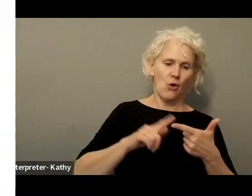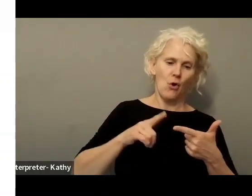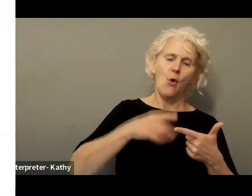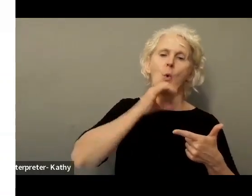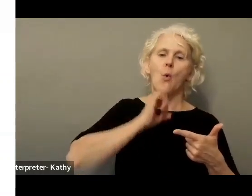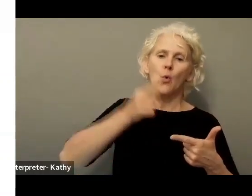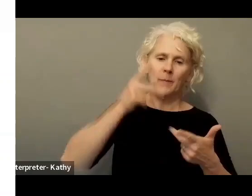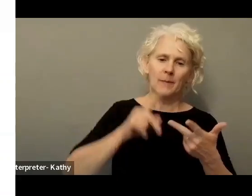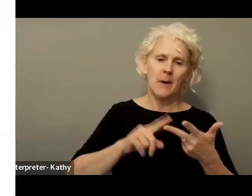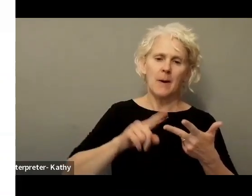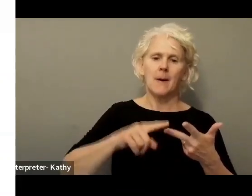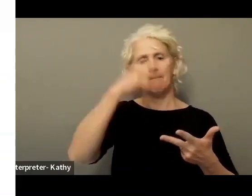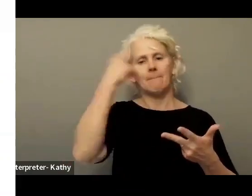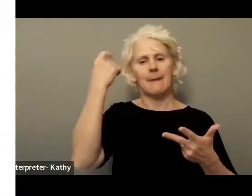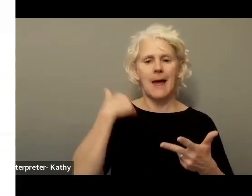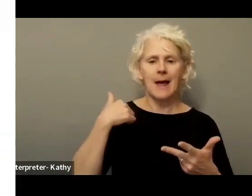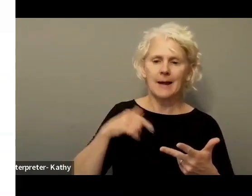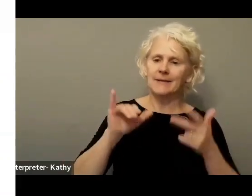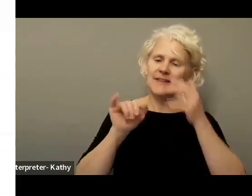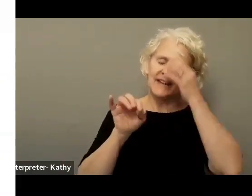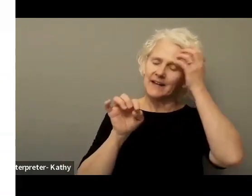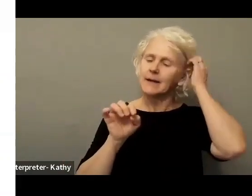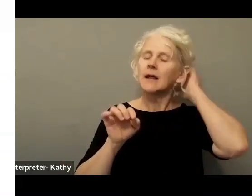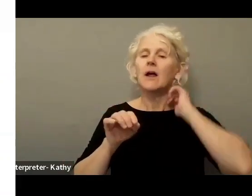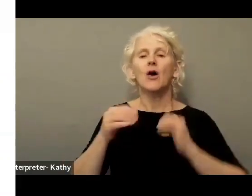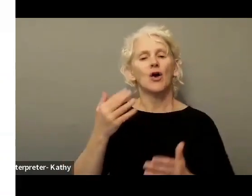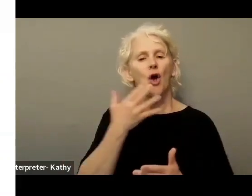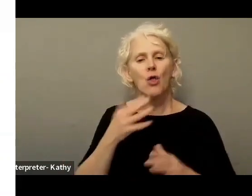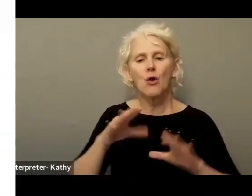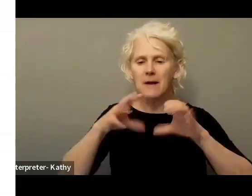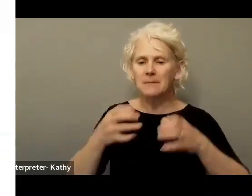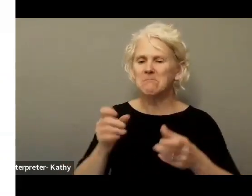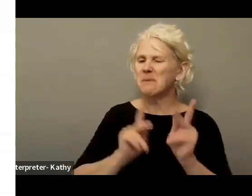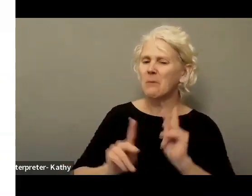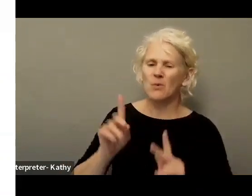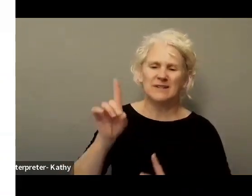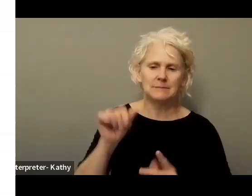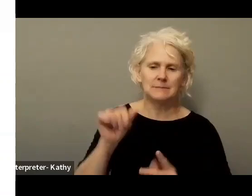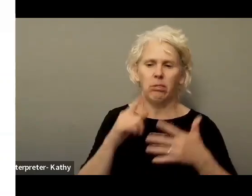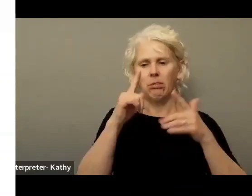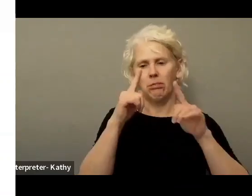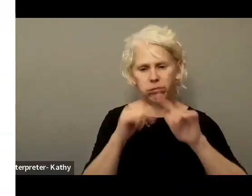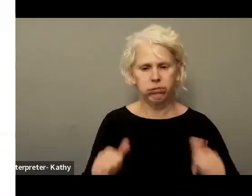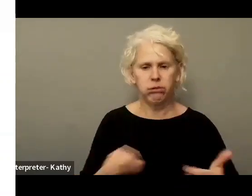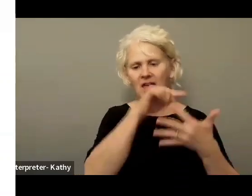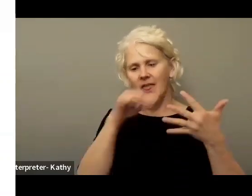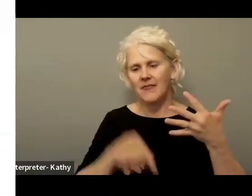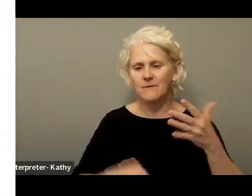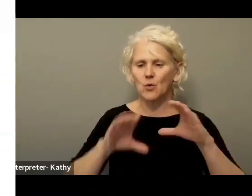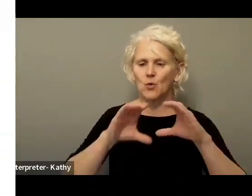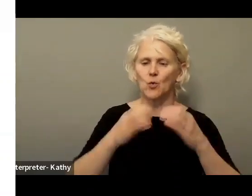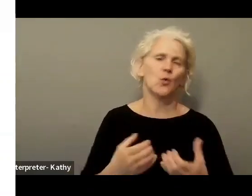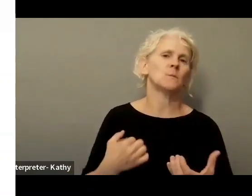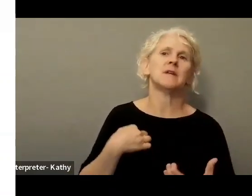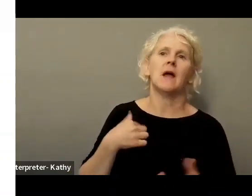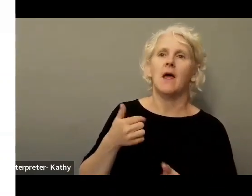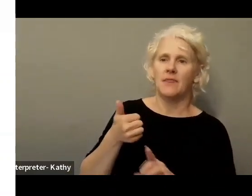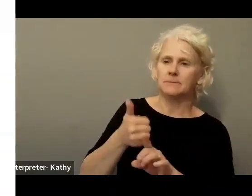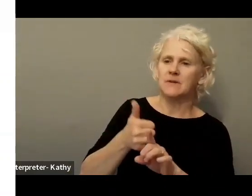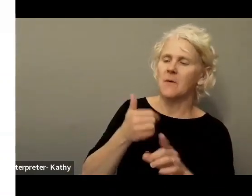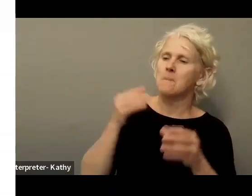Black, Indigenous, people of color populations, people with disabilities, and all these other groups with higher